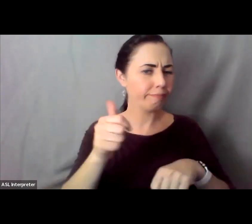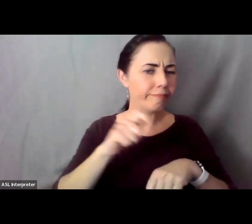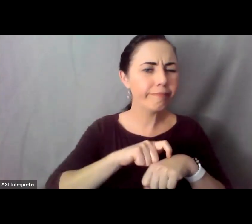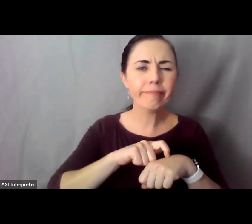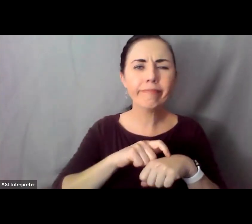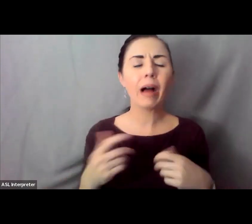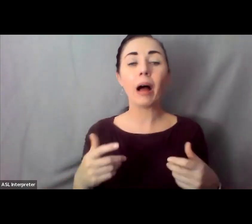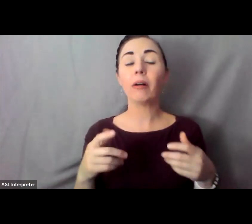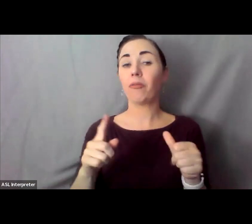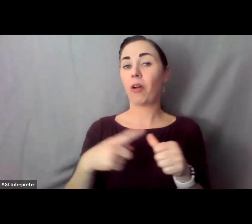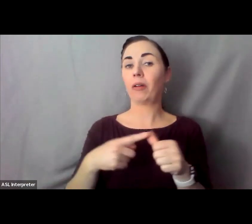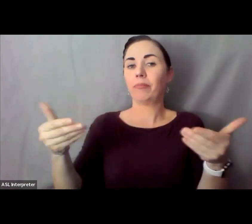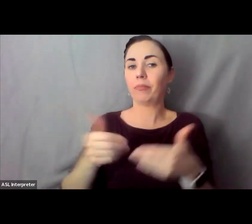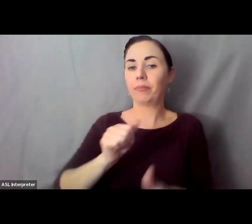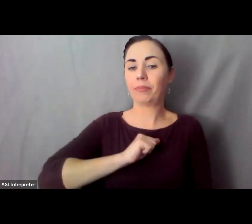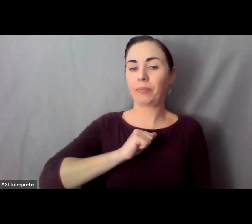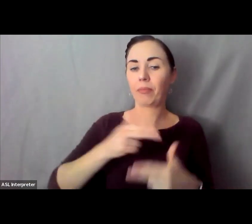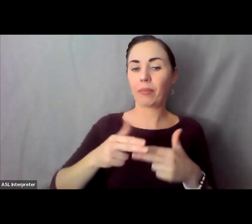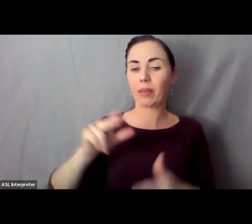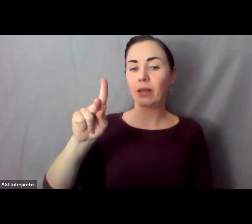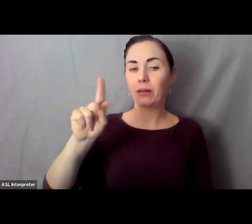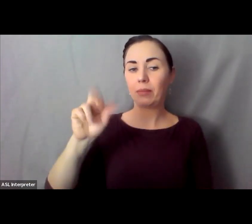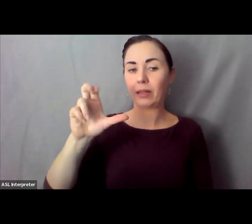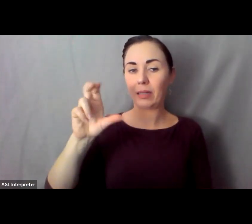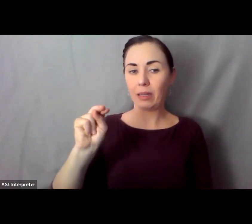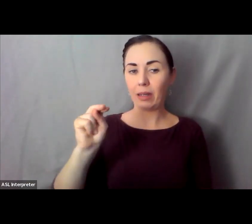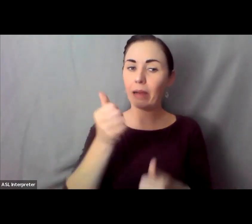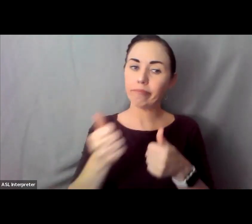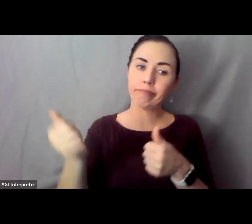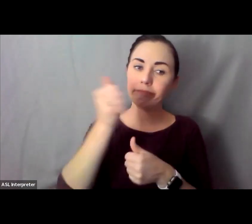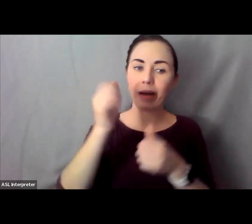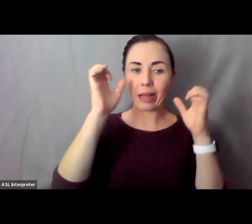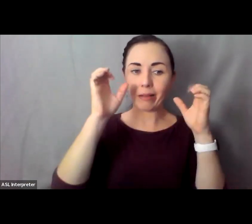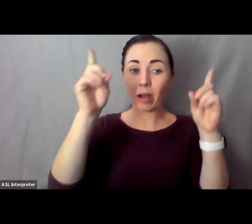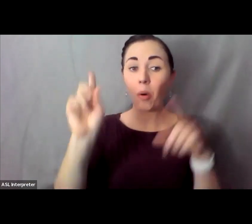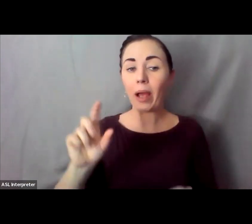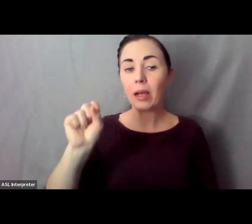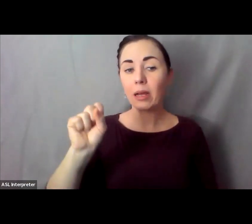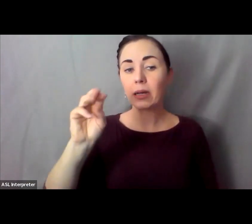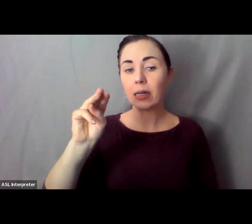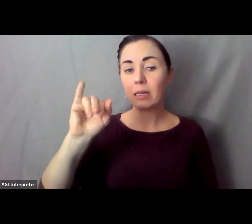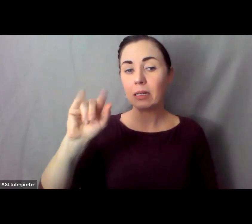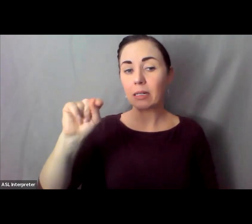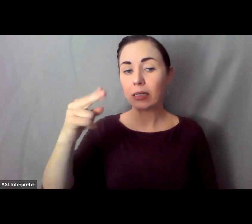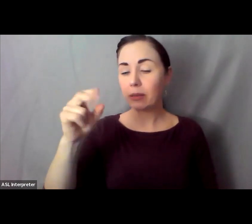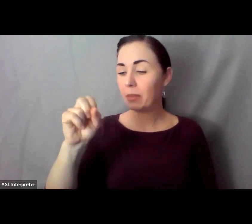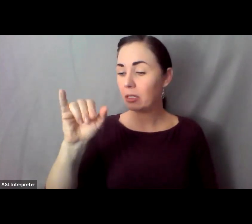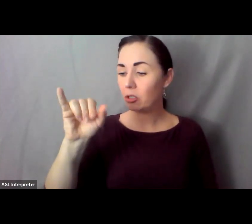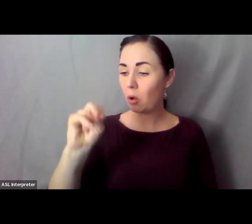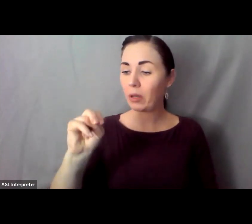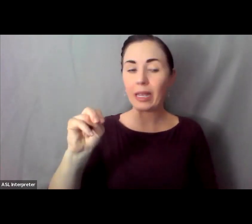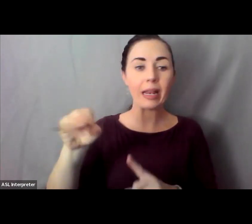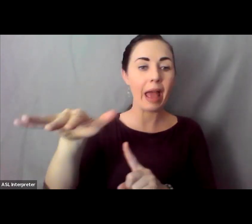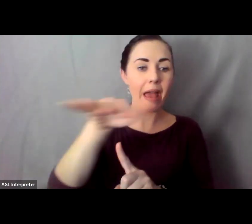start and introduce myself. My name is Karen. I'm the head of education at the Smithsonian Environmental Research Center,